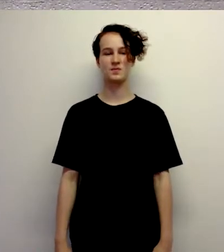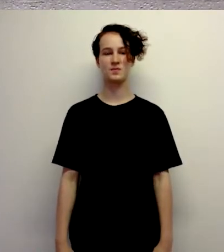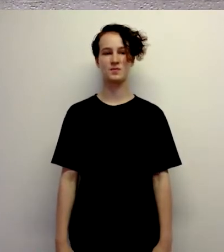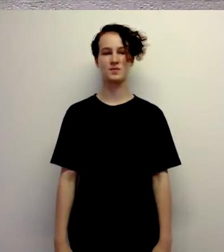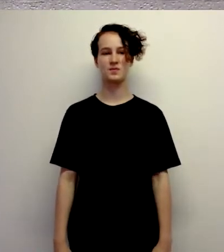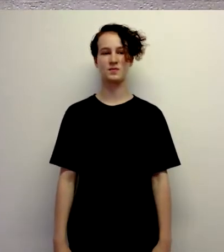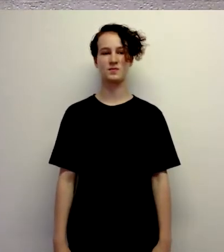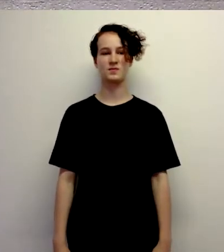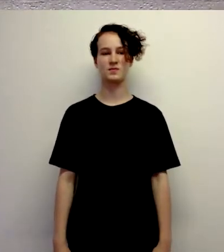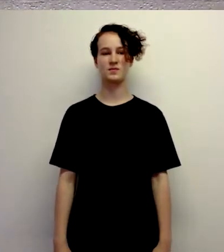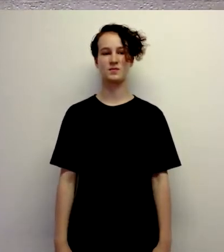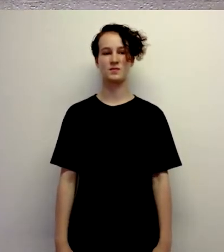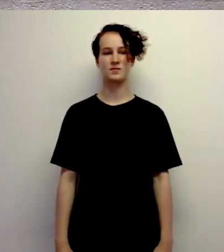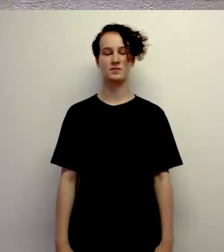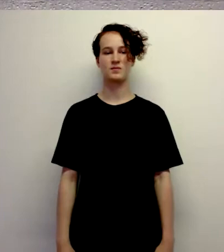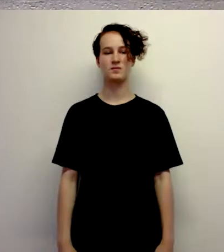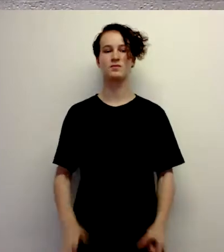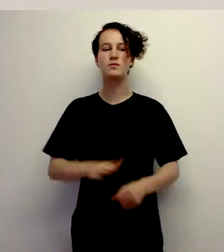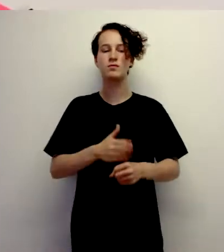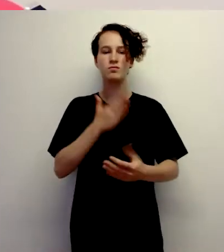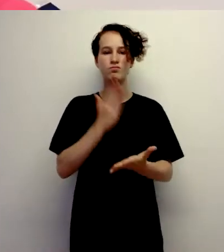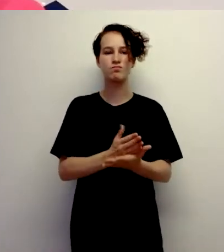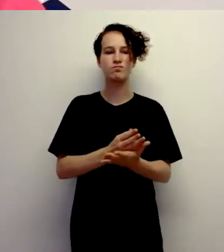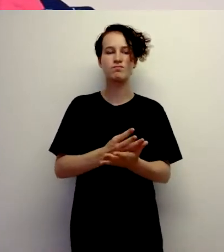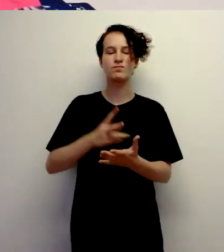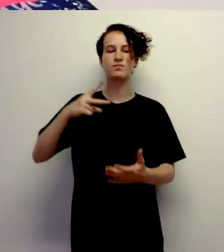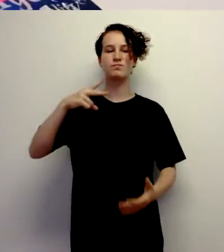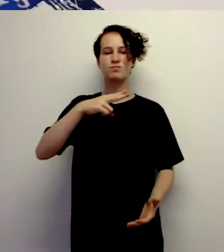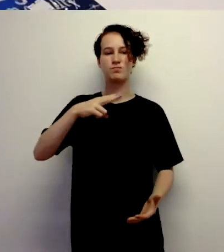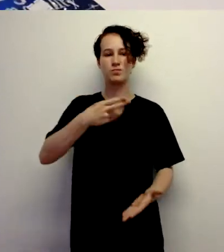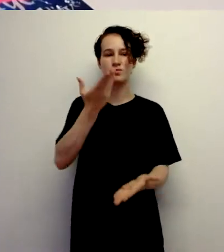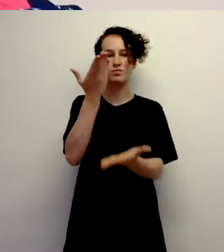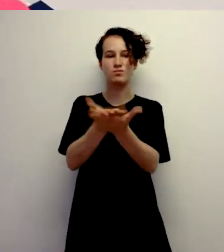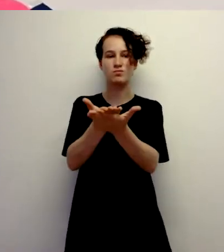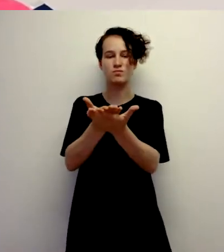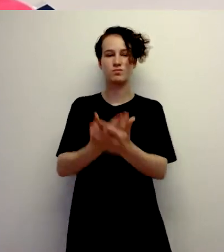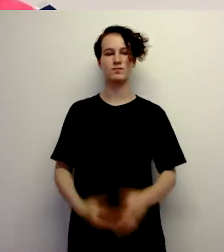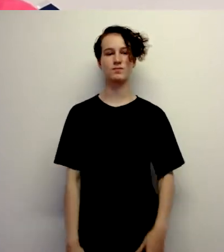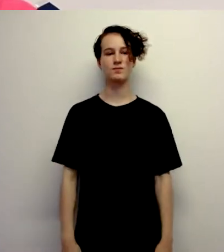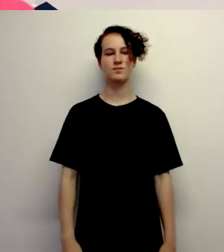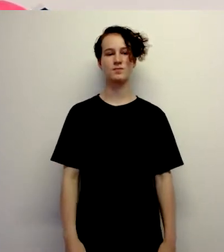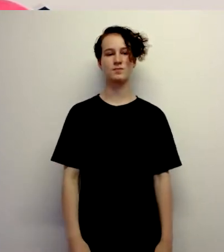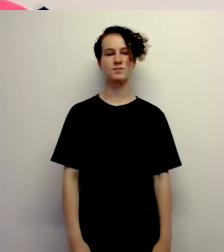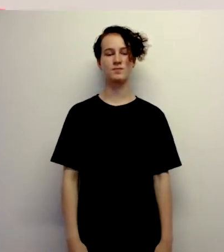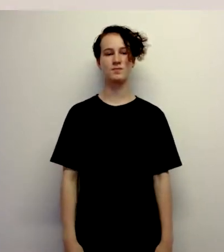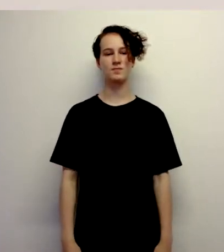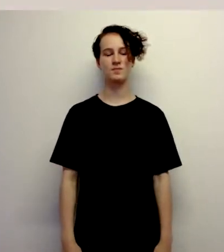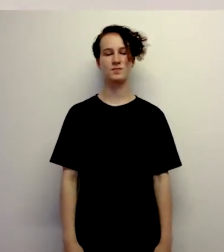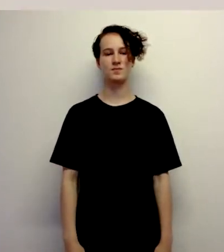Right, before we do that, I'm just going to cut the top a little bit. So,